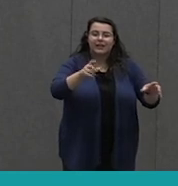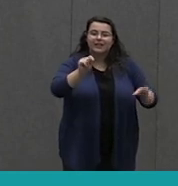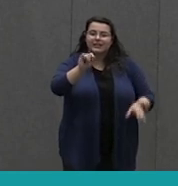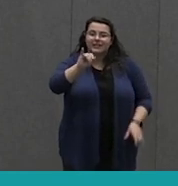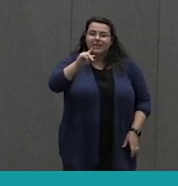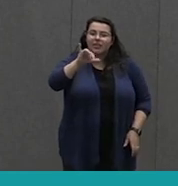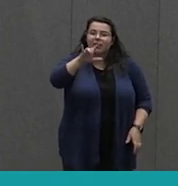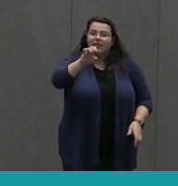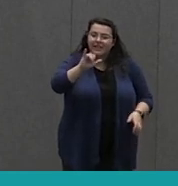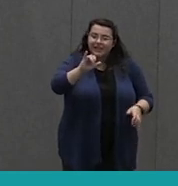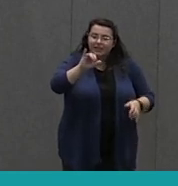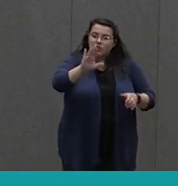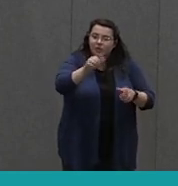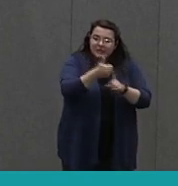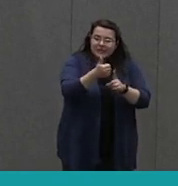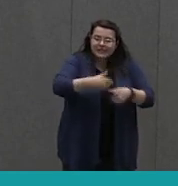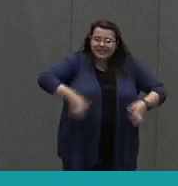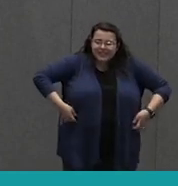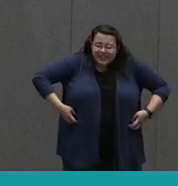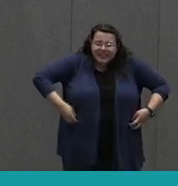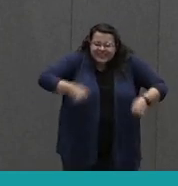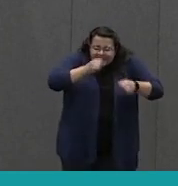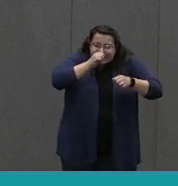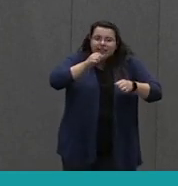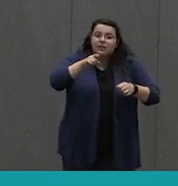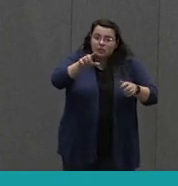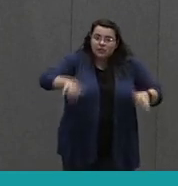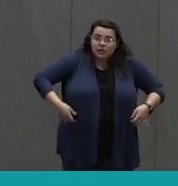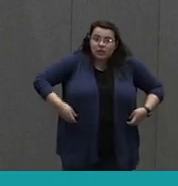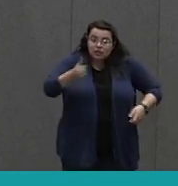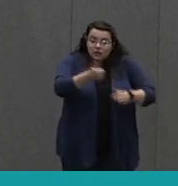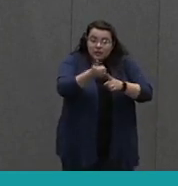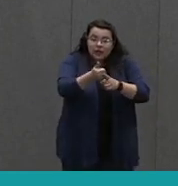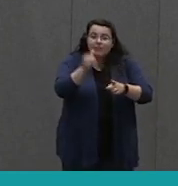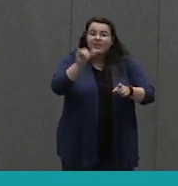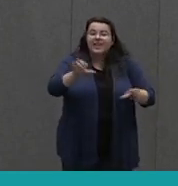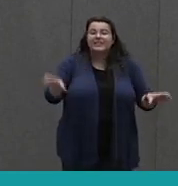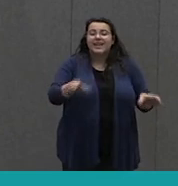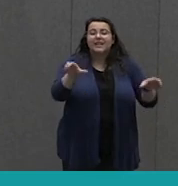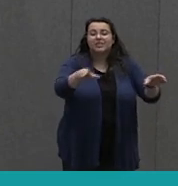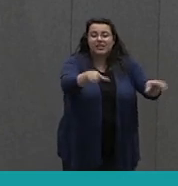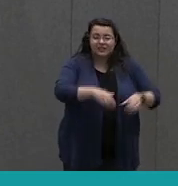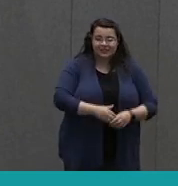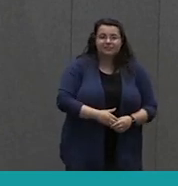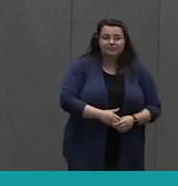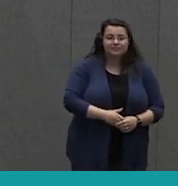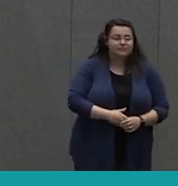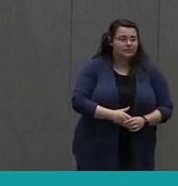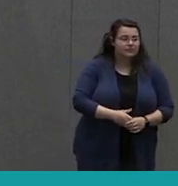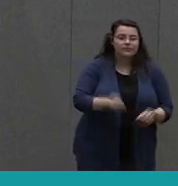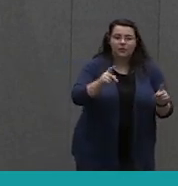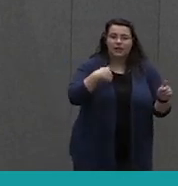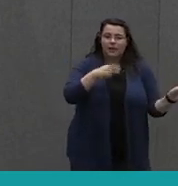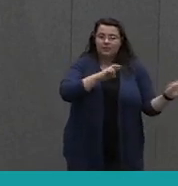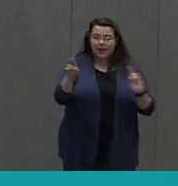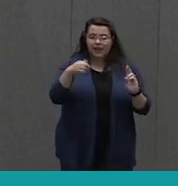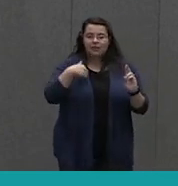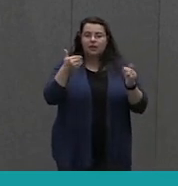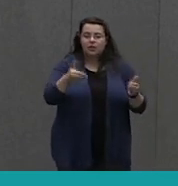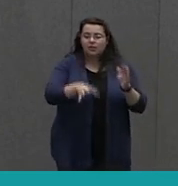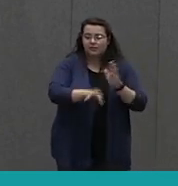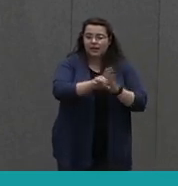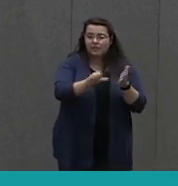That's an action, like a verb, something that you do. I would like for us to look back through the book